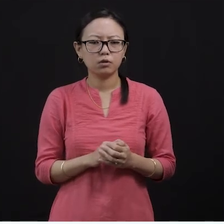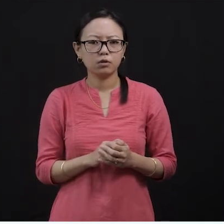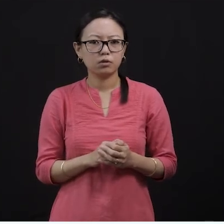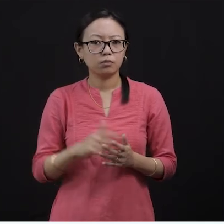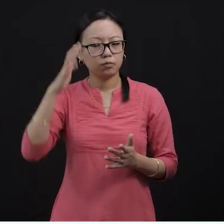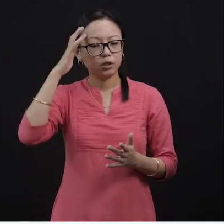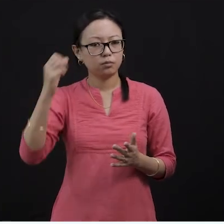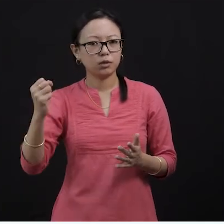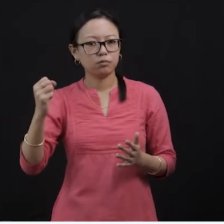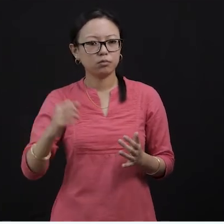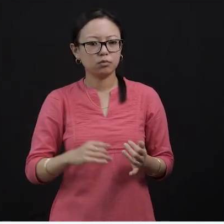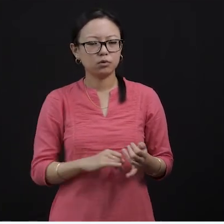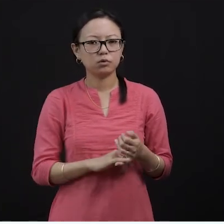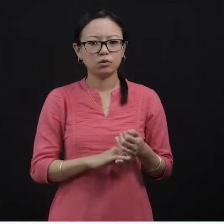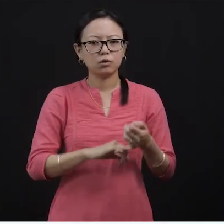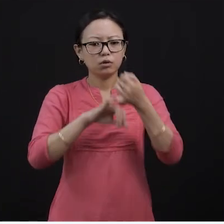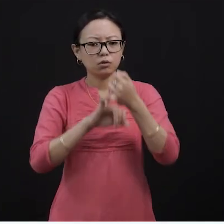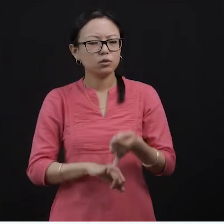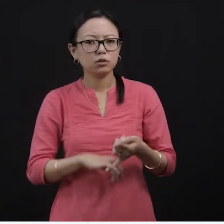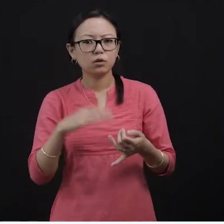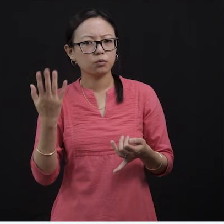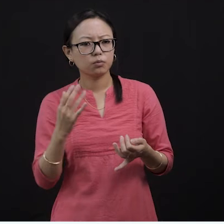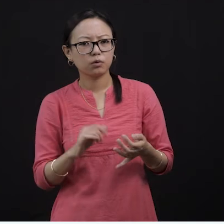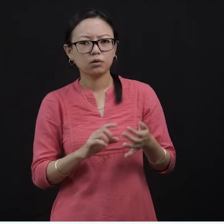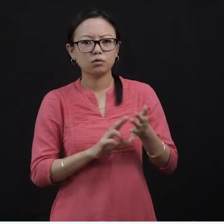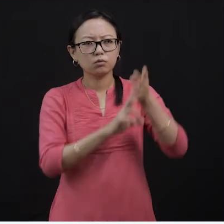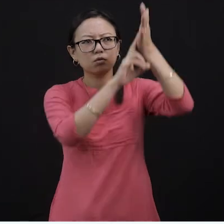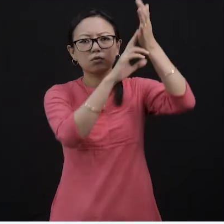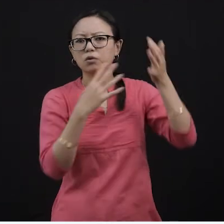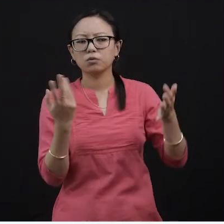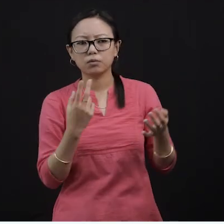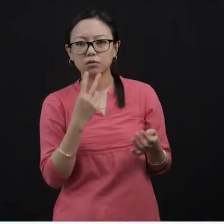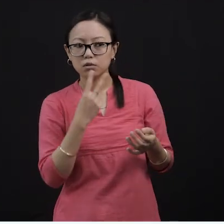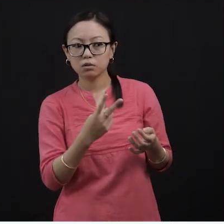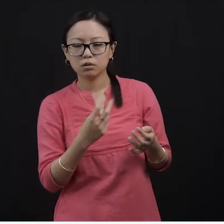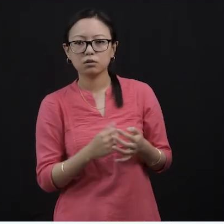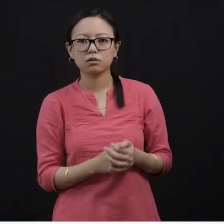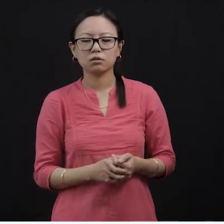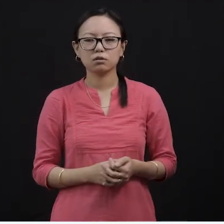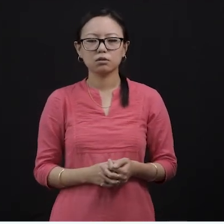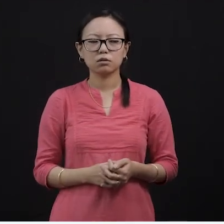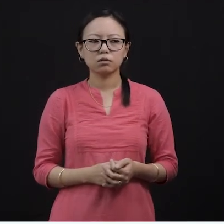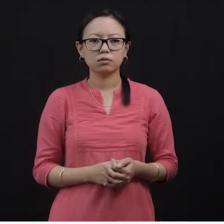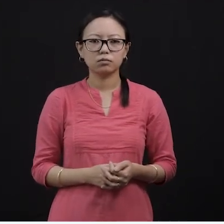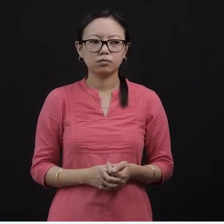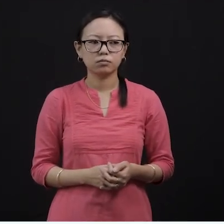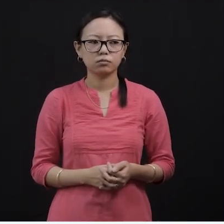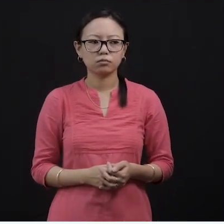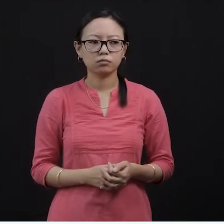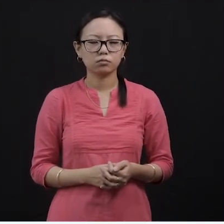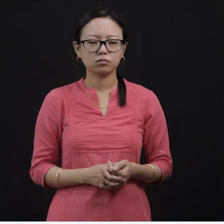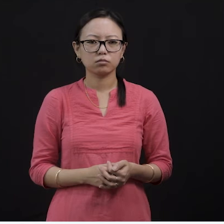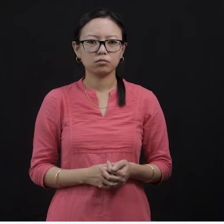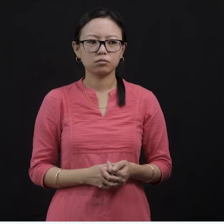and south is there, right? North is here and south is there. So students, mark the initial